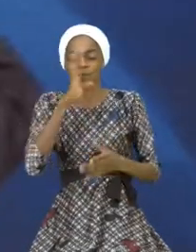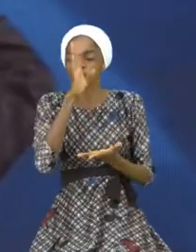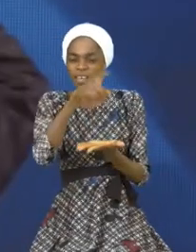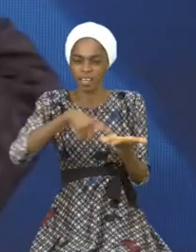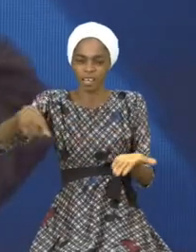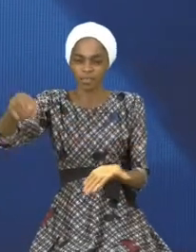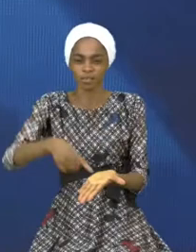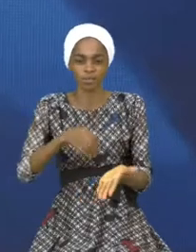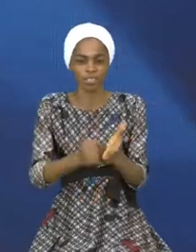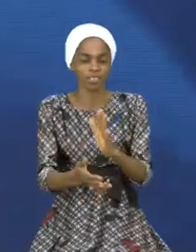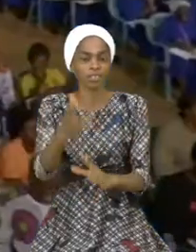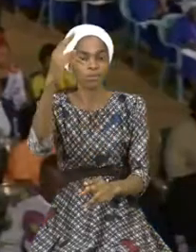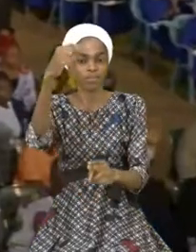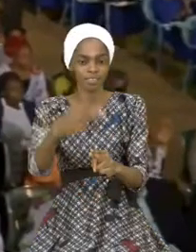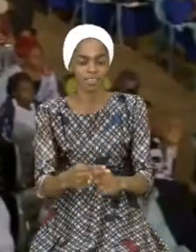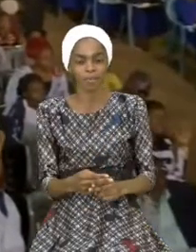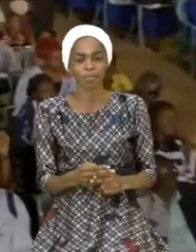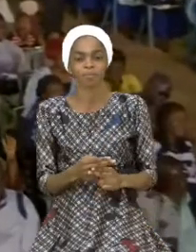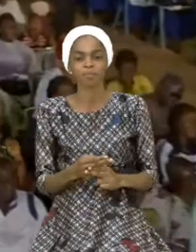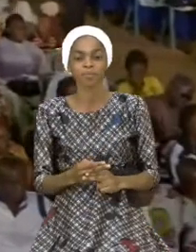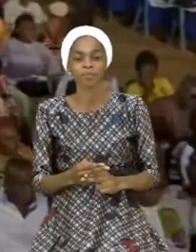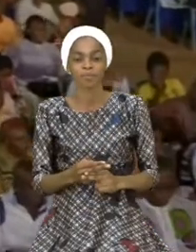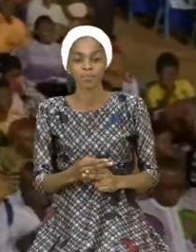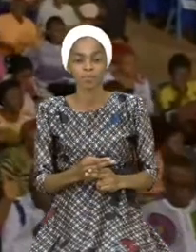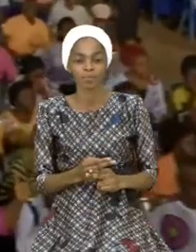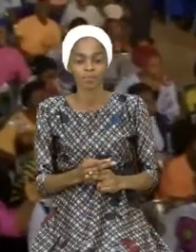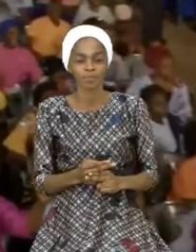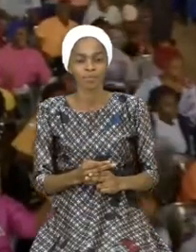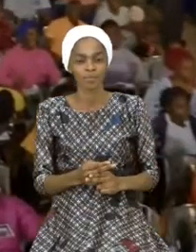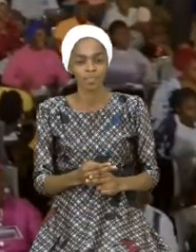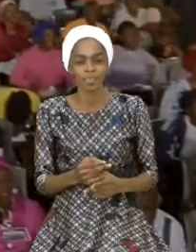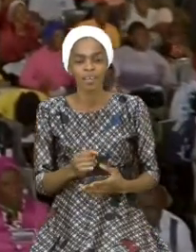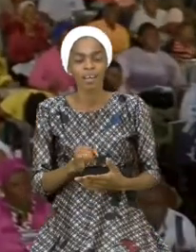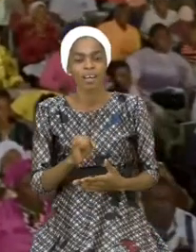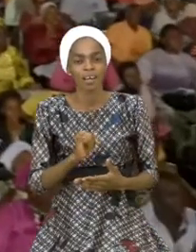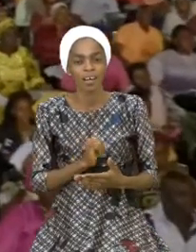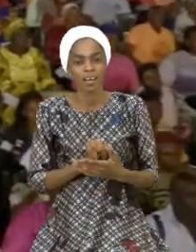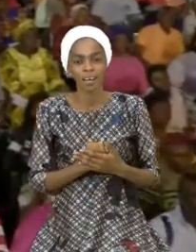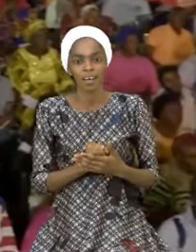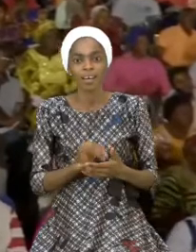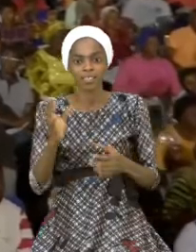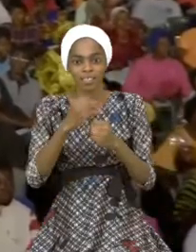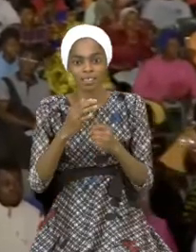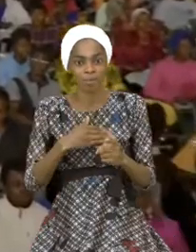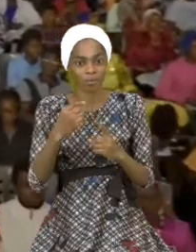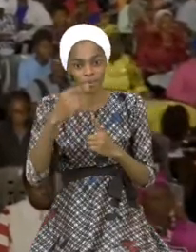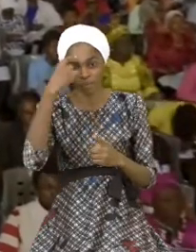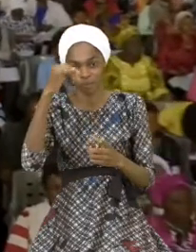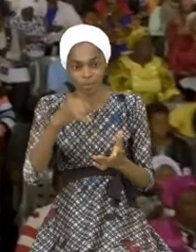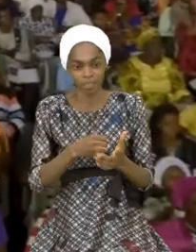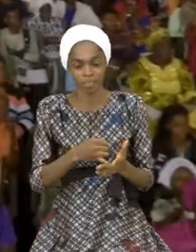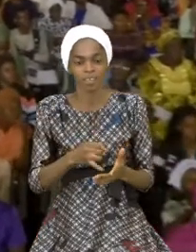in Jesus' name. I know you take my word for it, but let me show